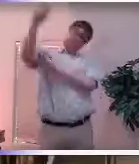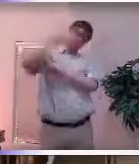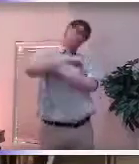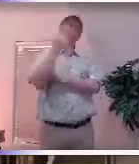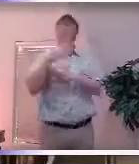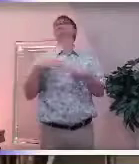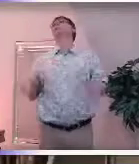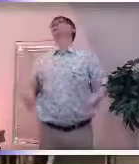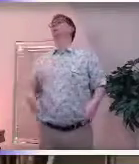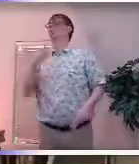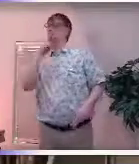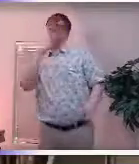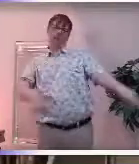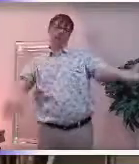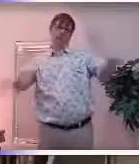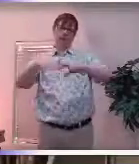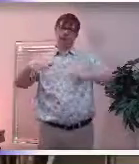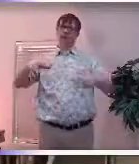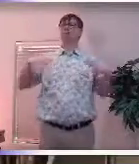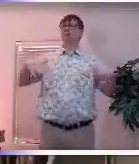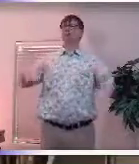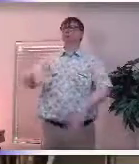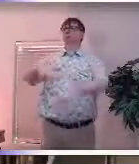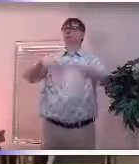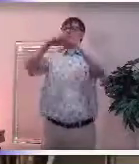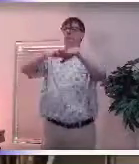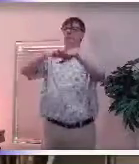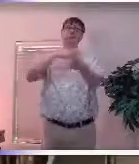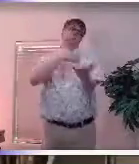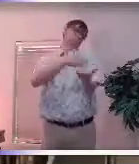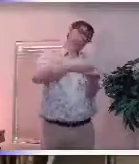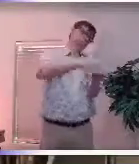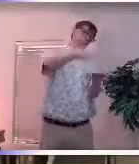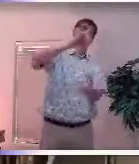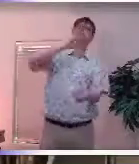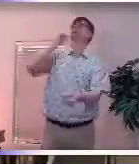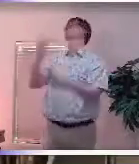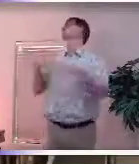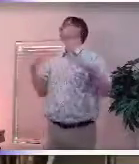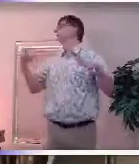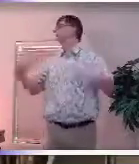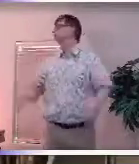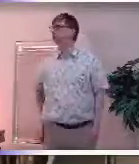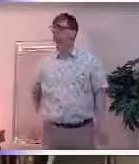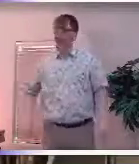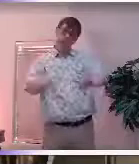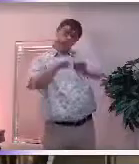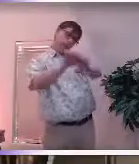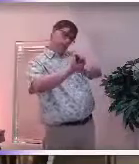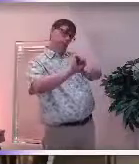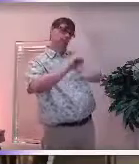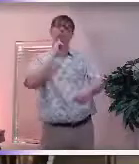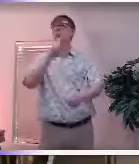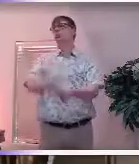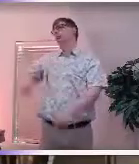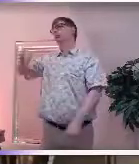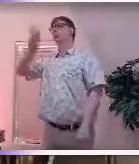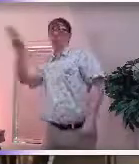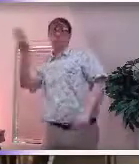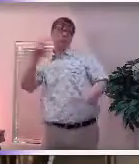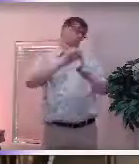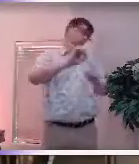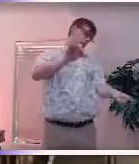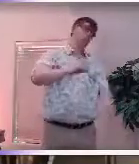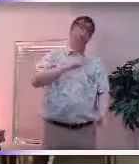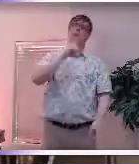in life-supporting activities, and that we want to live. So those are the three points I'm attempting